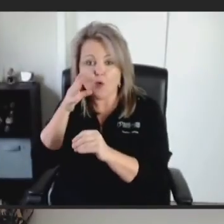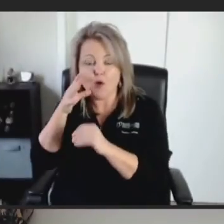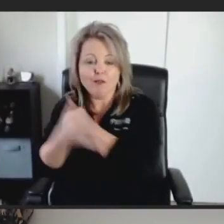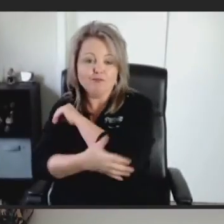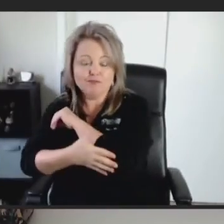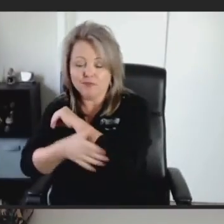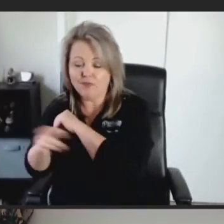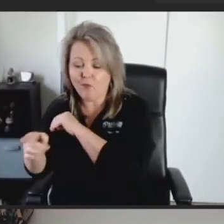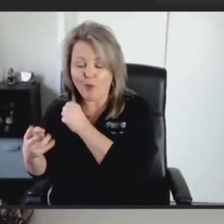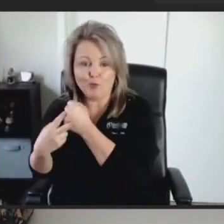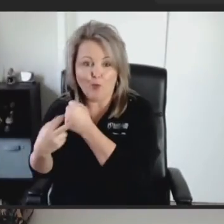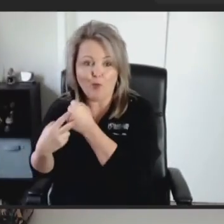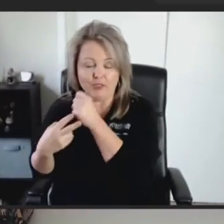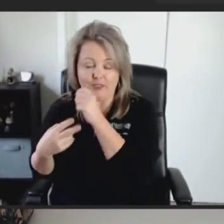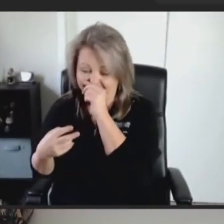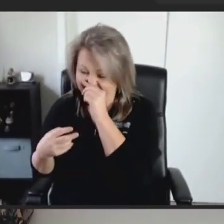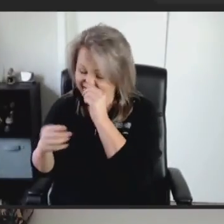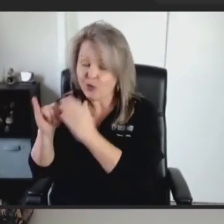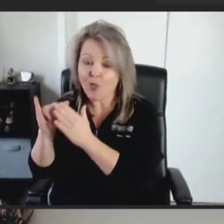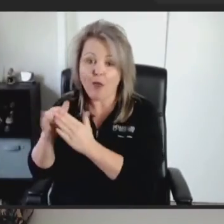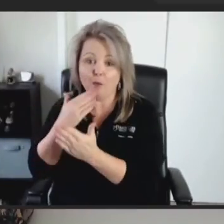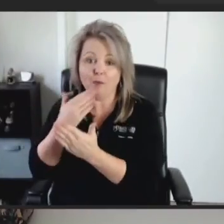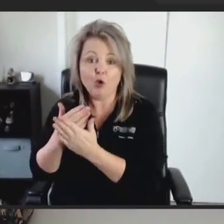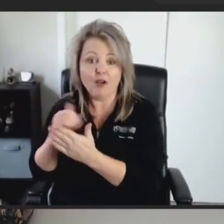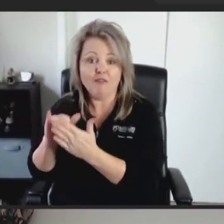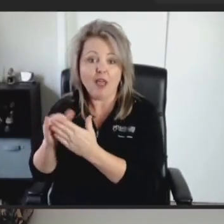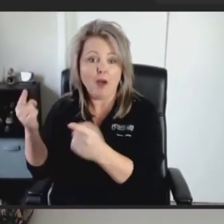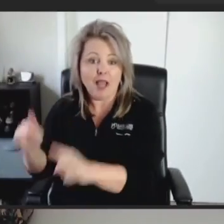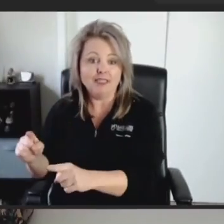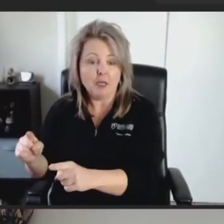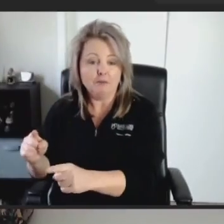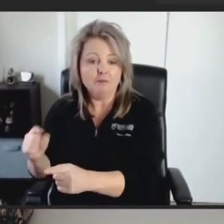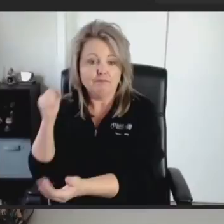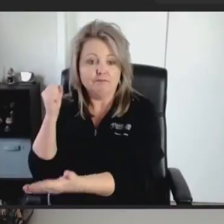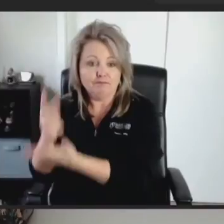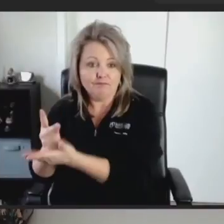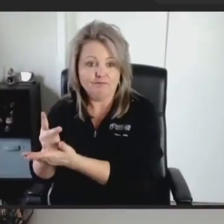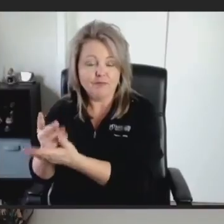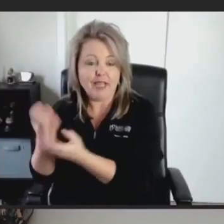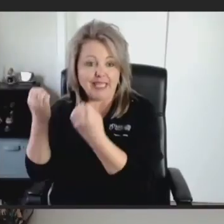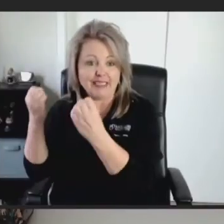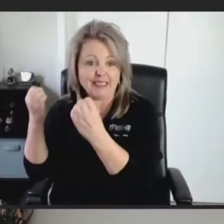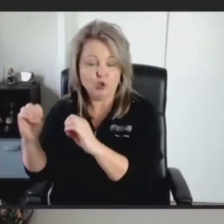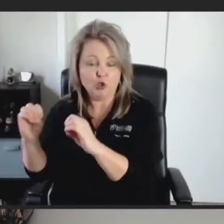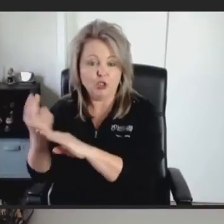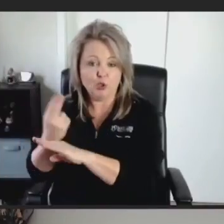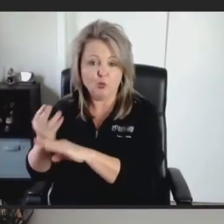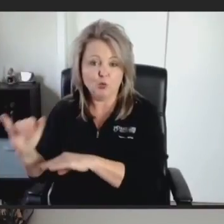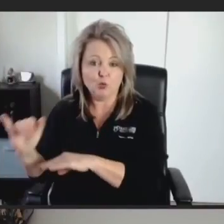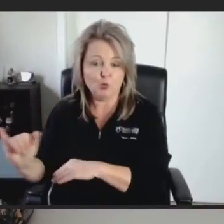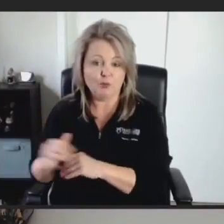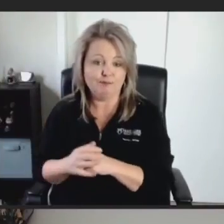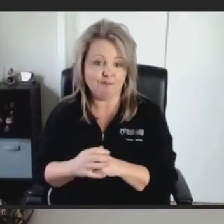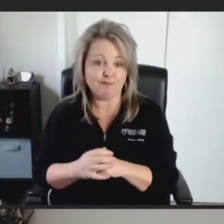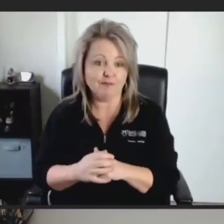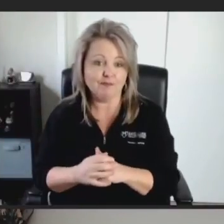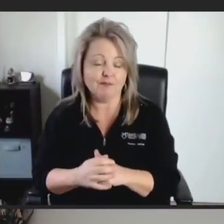So that will be good if that one ends up materializing as an emergency use too.